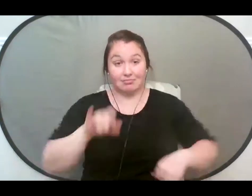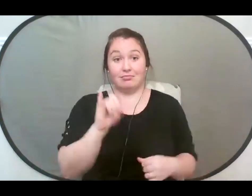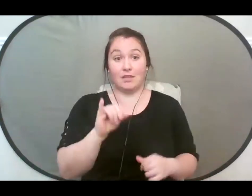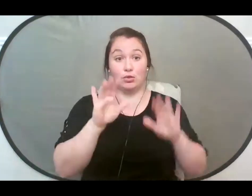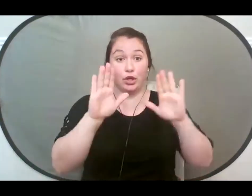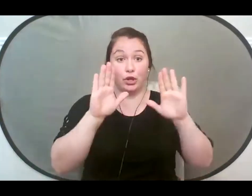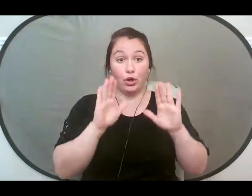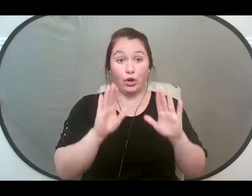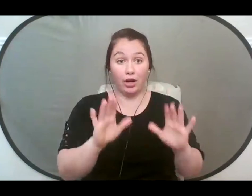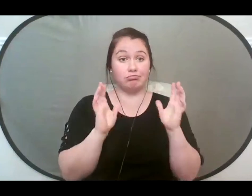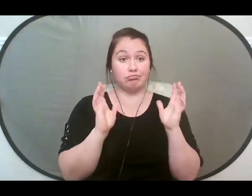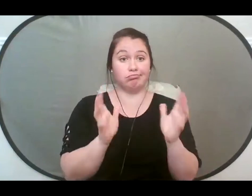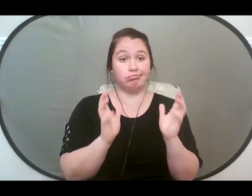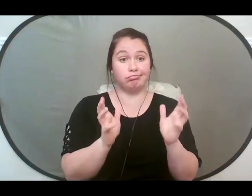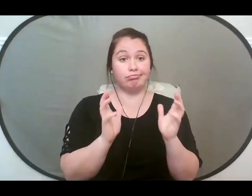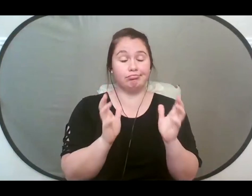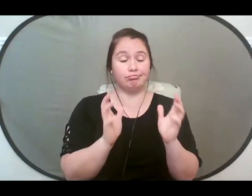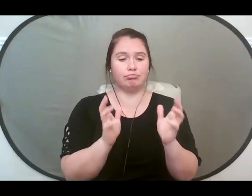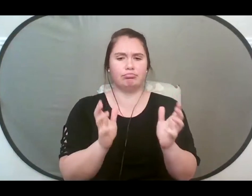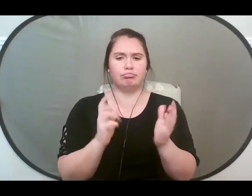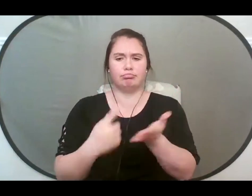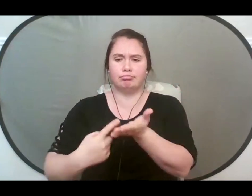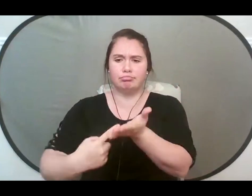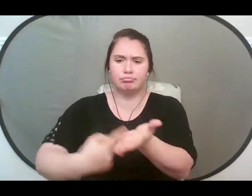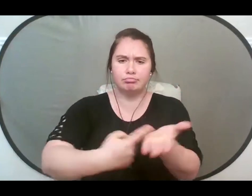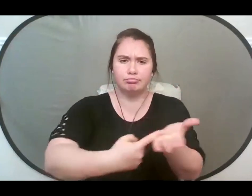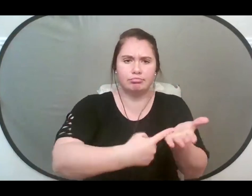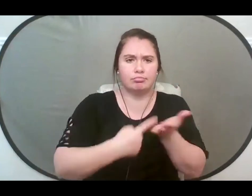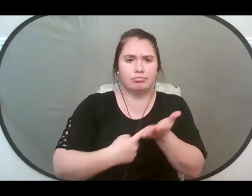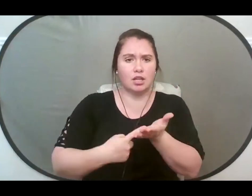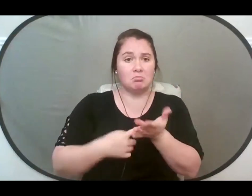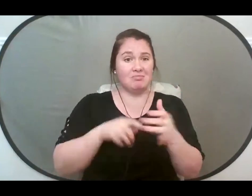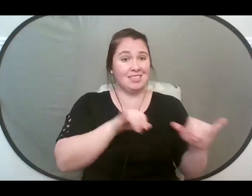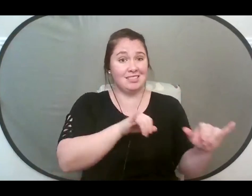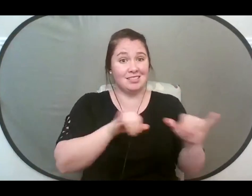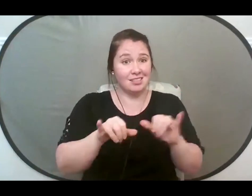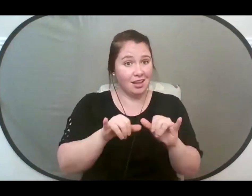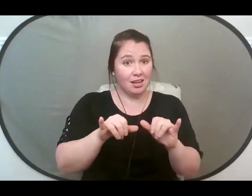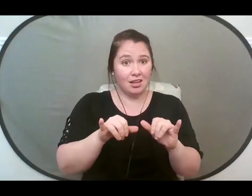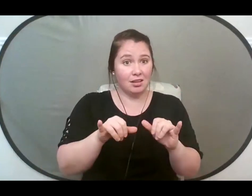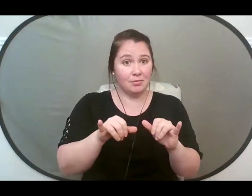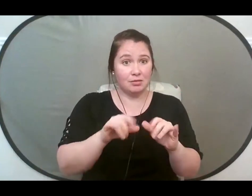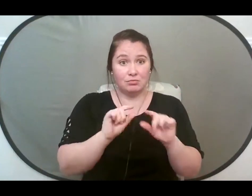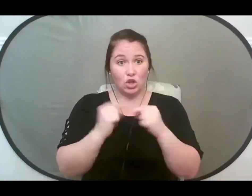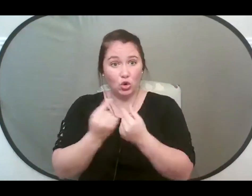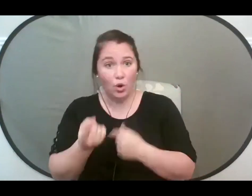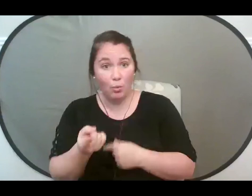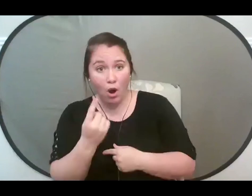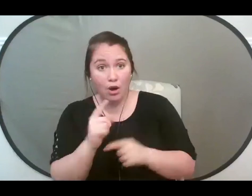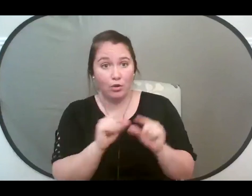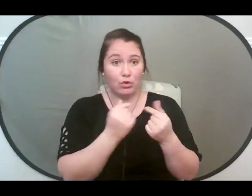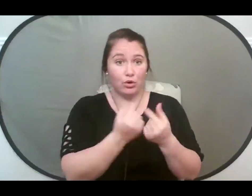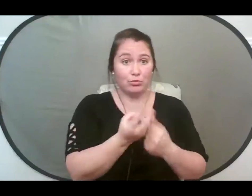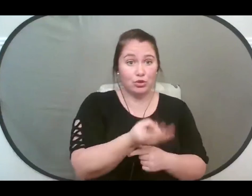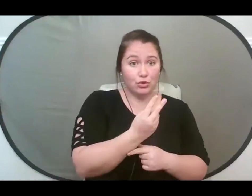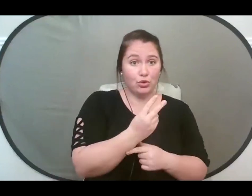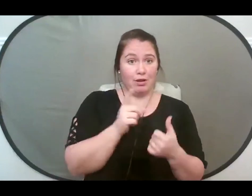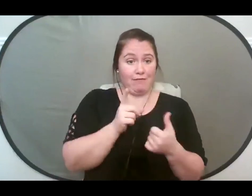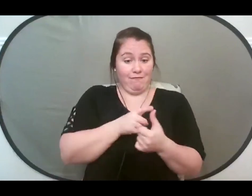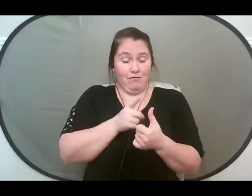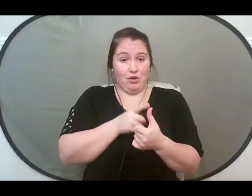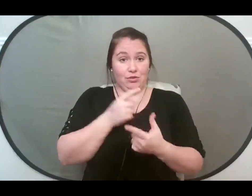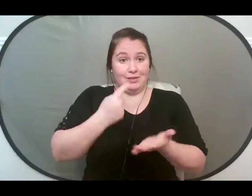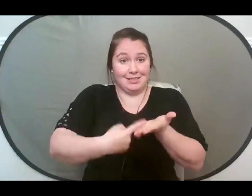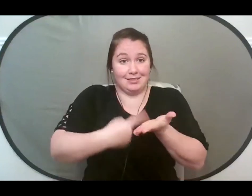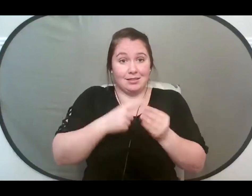and some very good parallels, I think, with the first 2 groups. You know, one of the first things that we discussed was that,